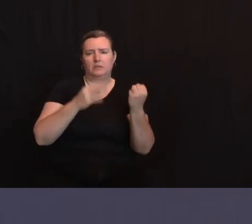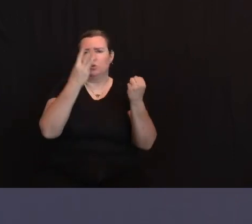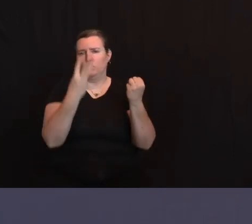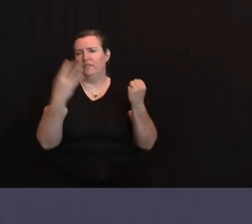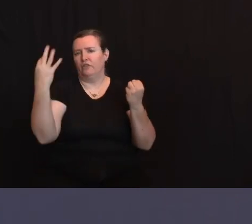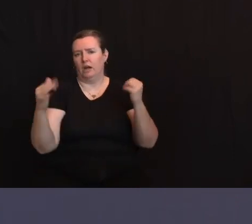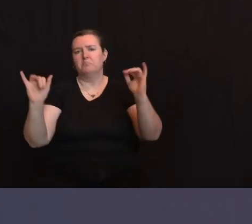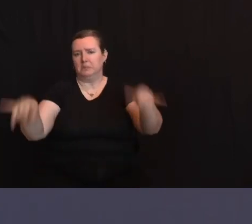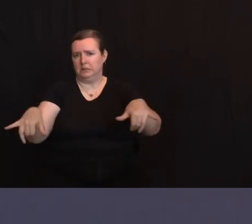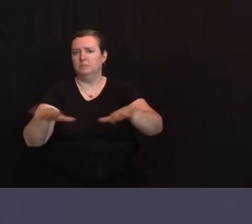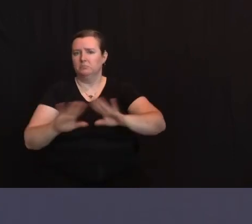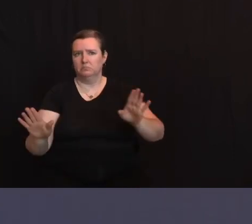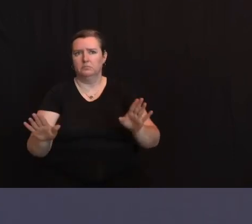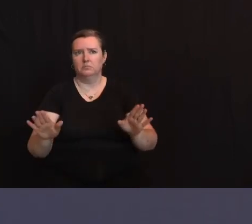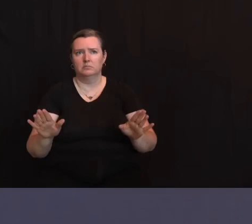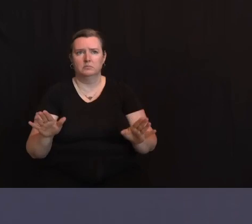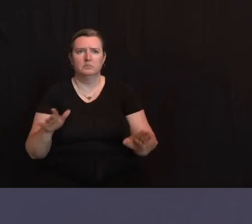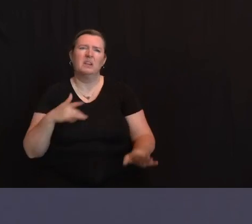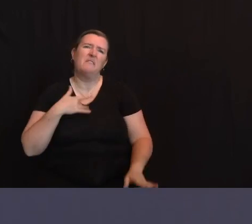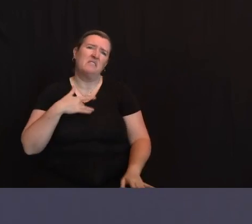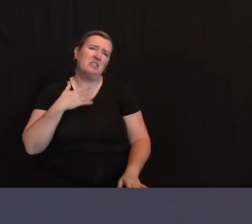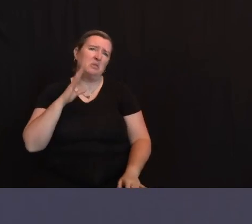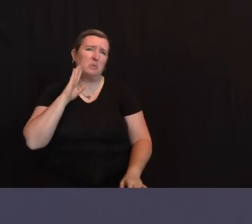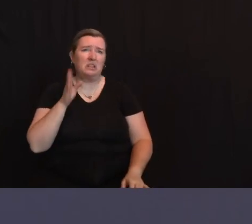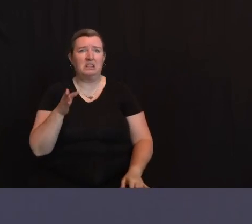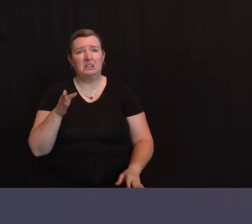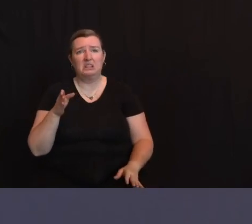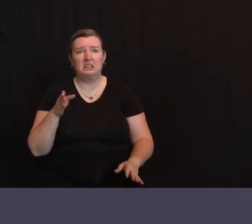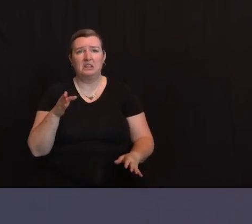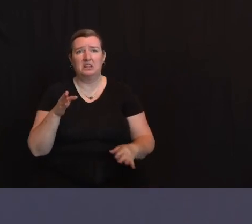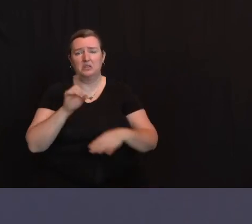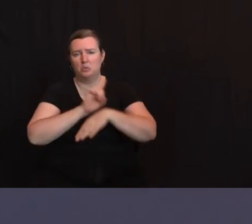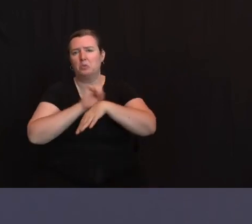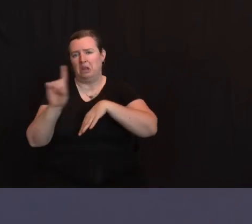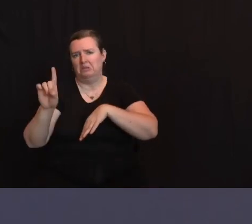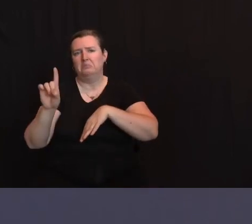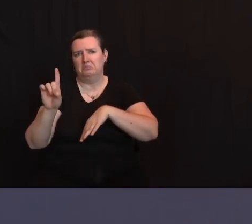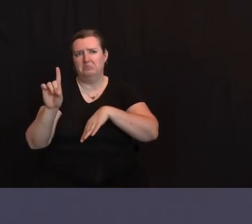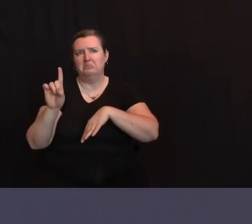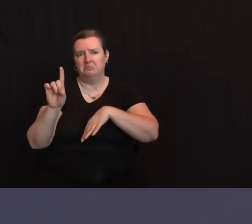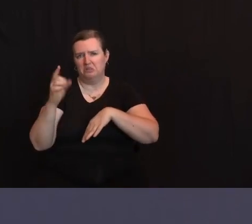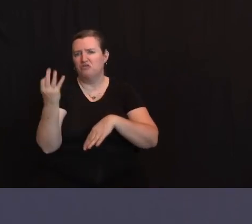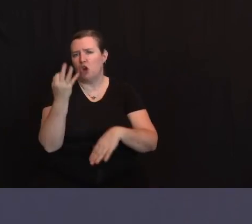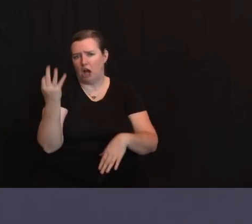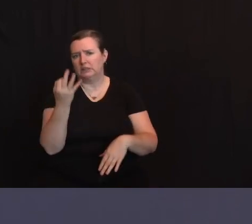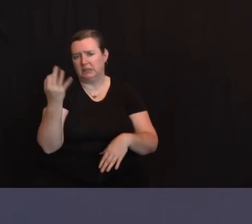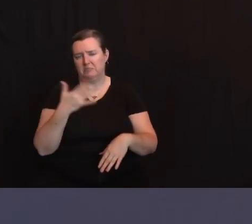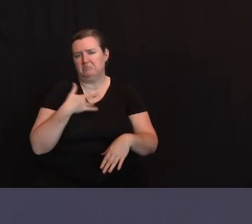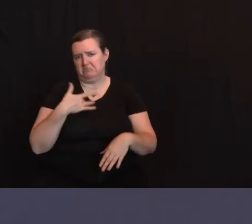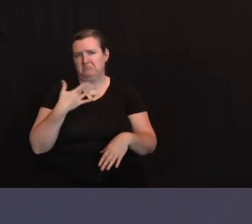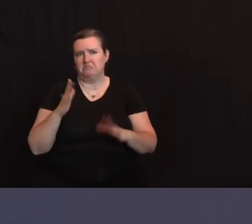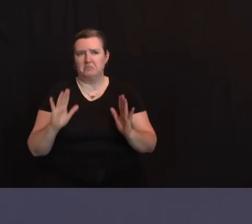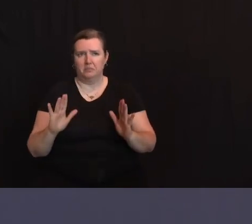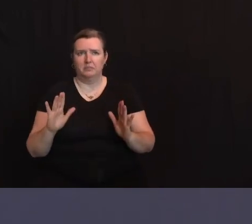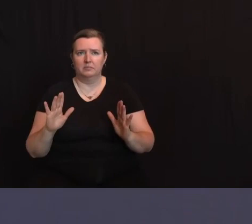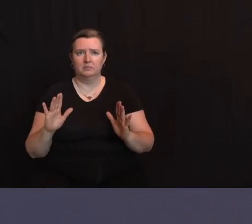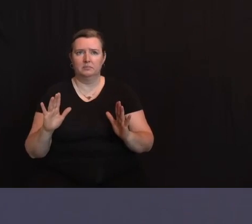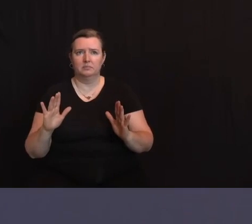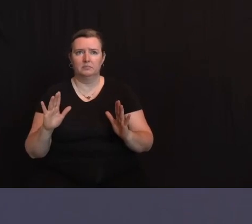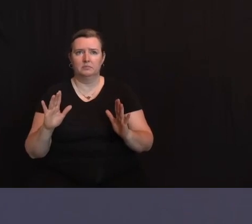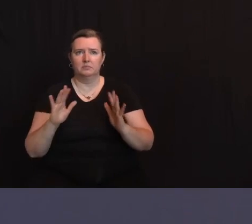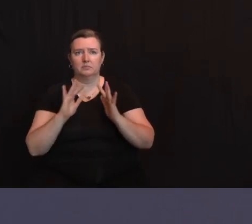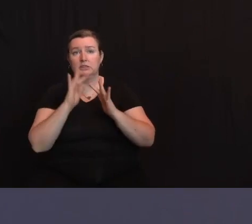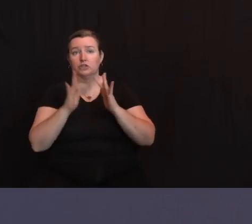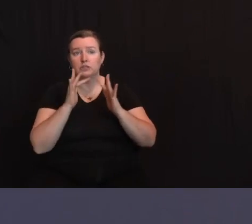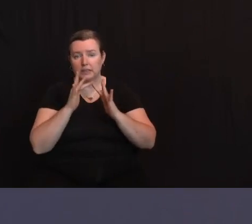My strong guess is that we'll be together here at 1 o'clock on Friday. We'll be virtual with you tomorrow.